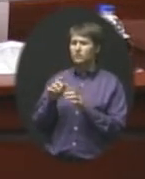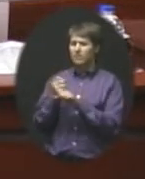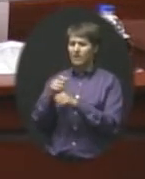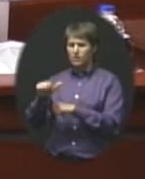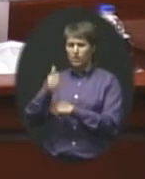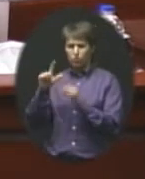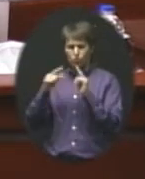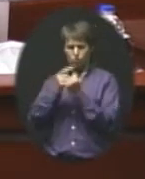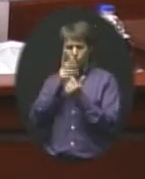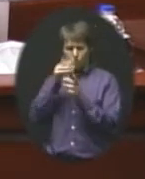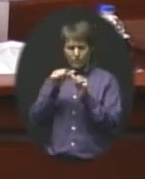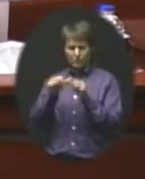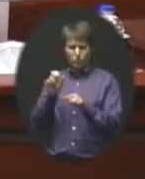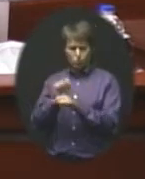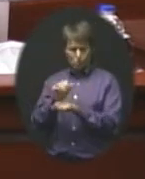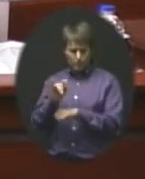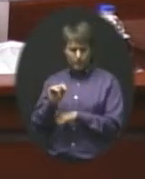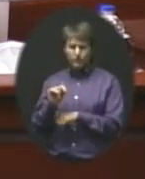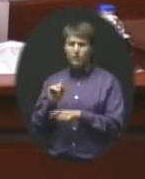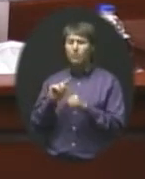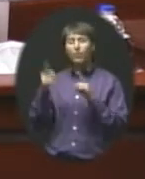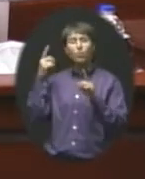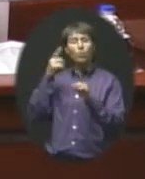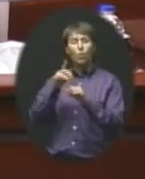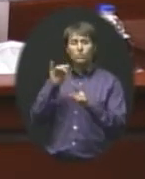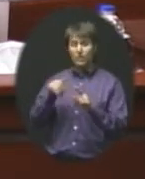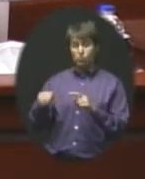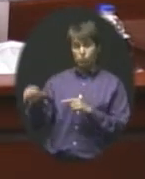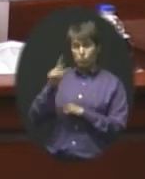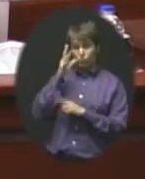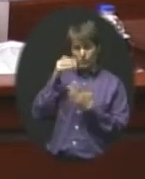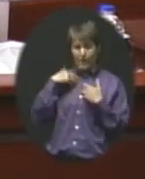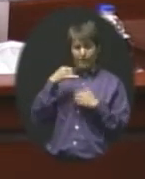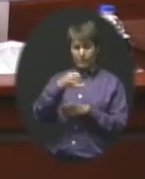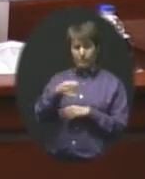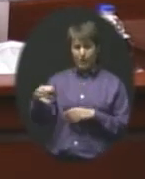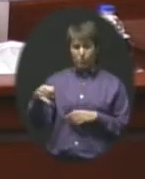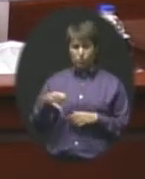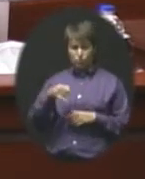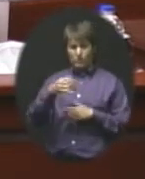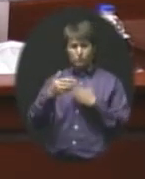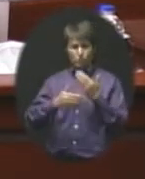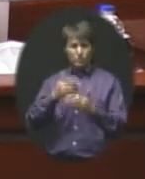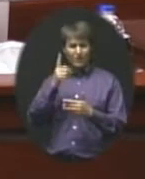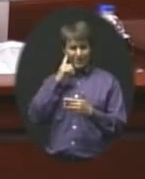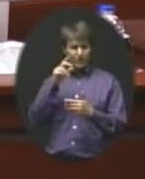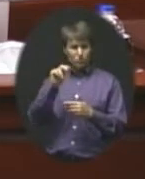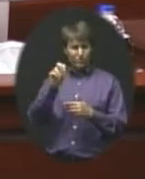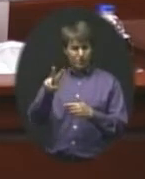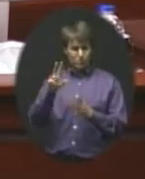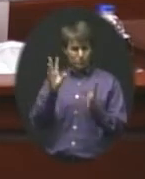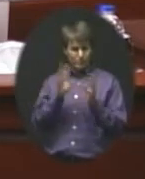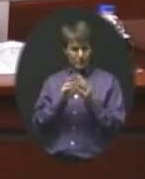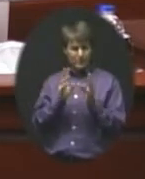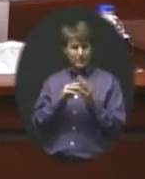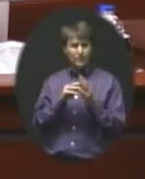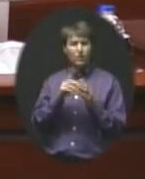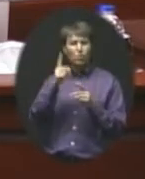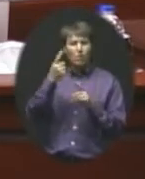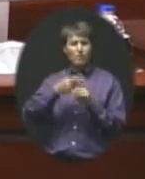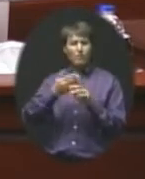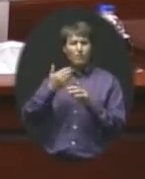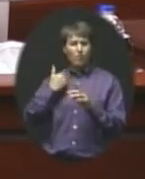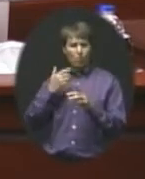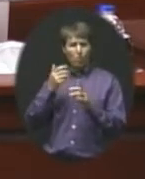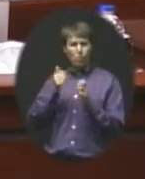to work on this. But the goal is that you will have the boundary process, I believe, at the November meeting, 1 month ahead, with the details